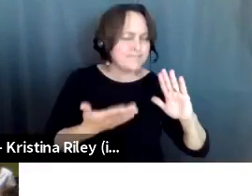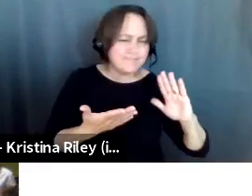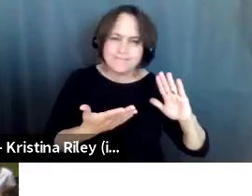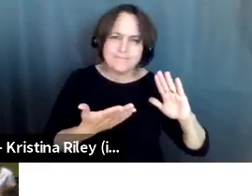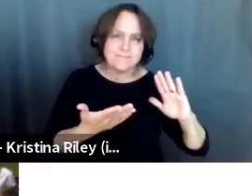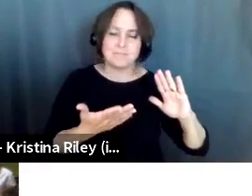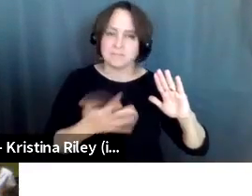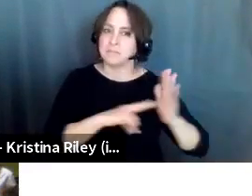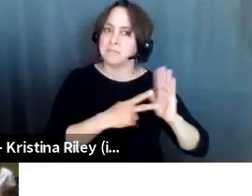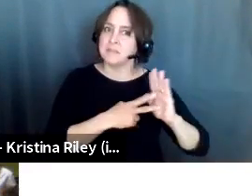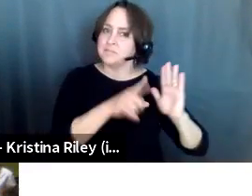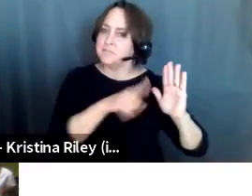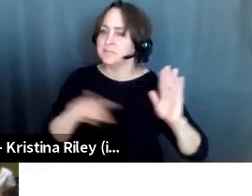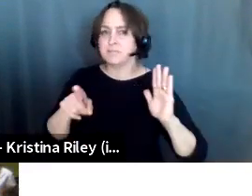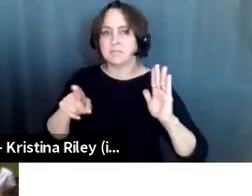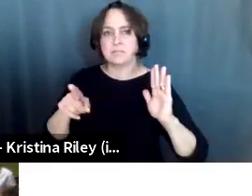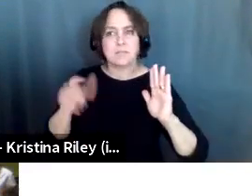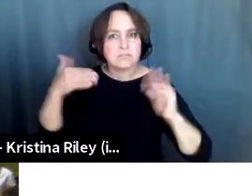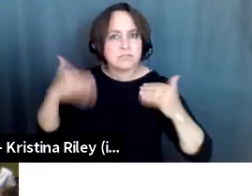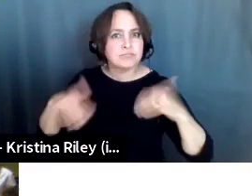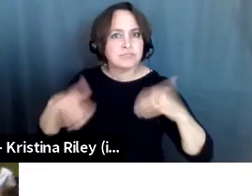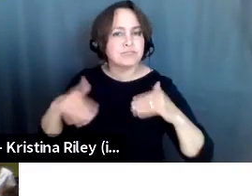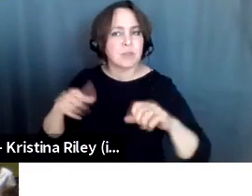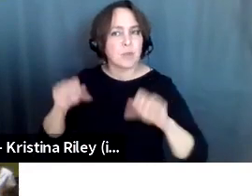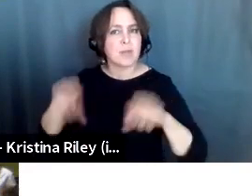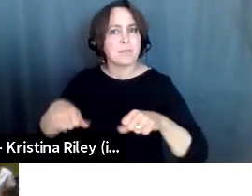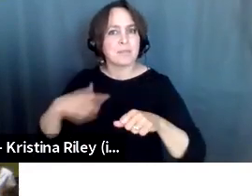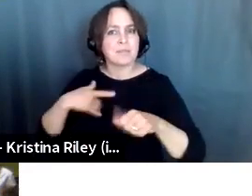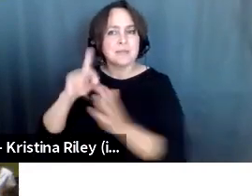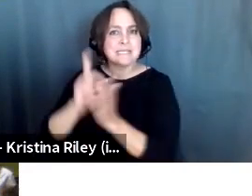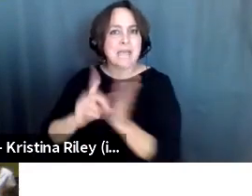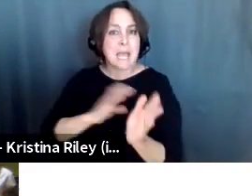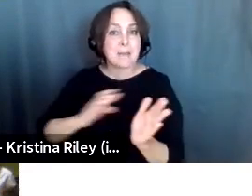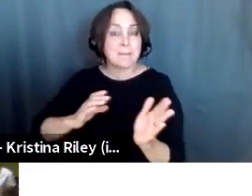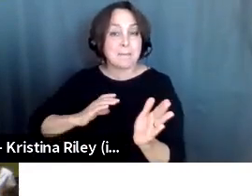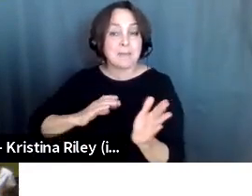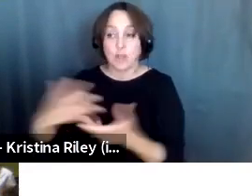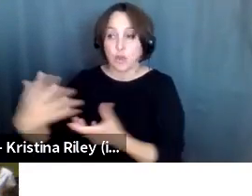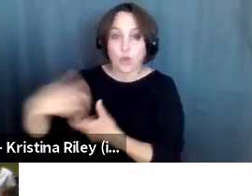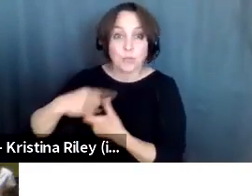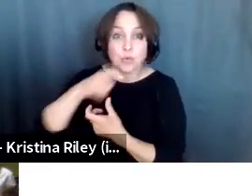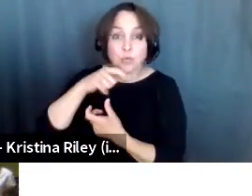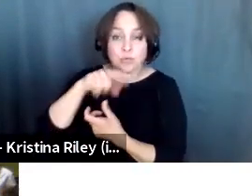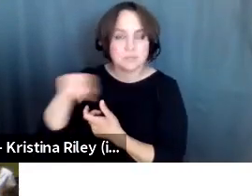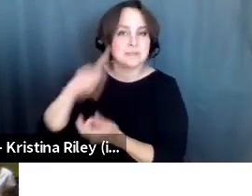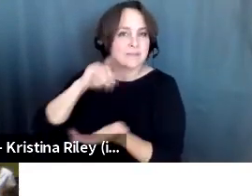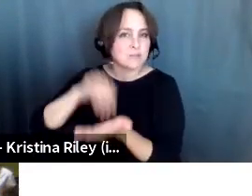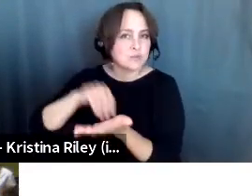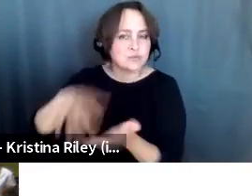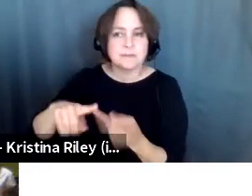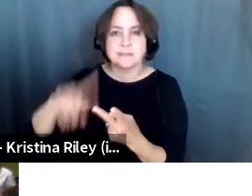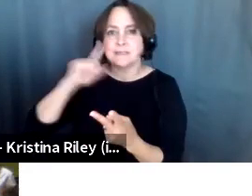that ability to have these design committees with deaf students and deaf